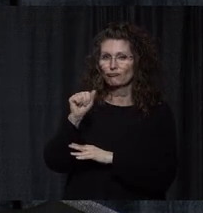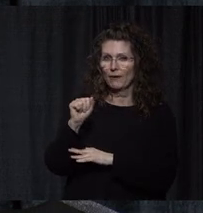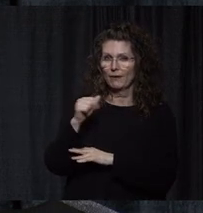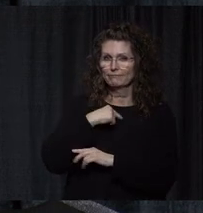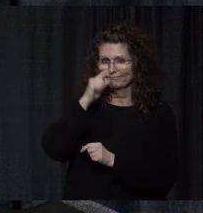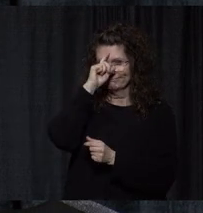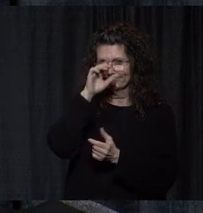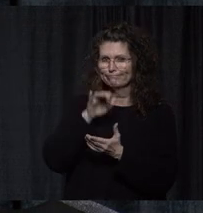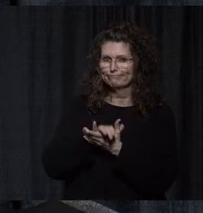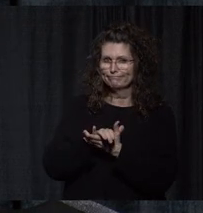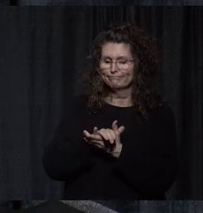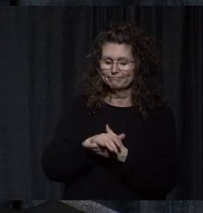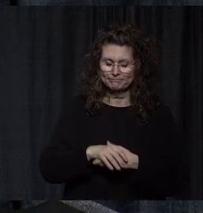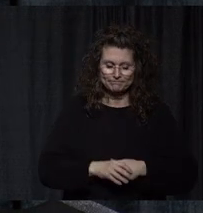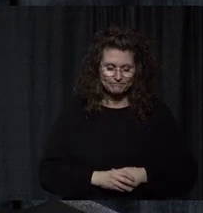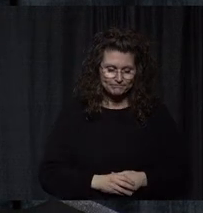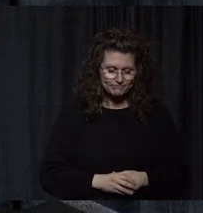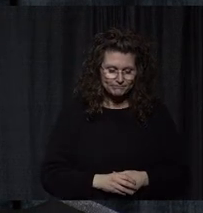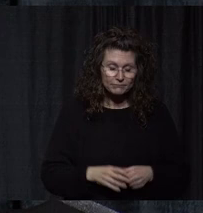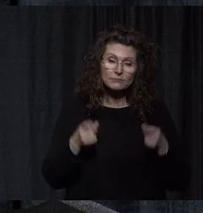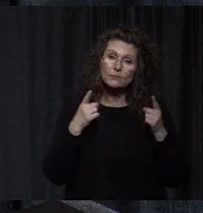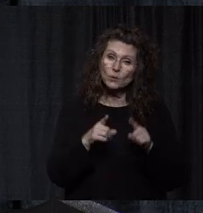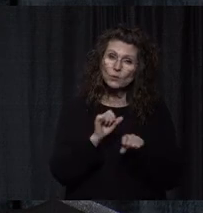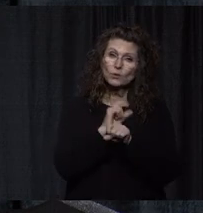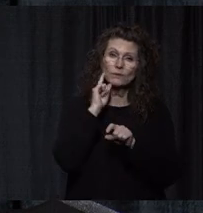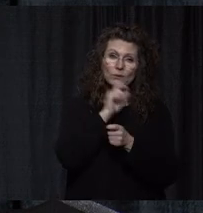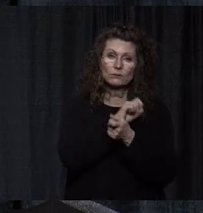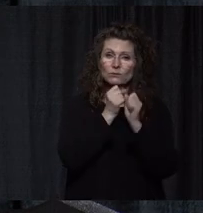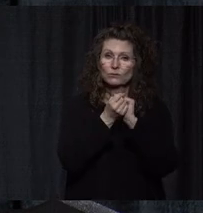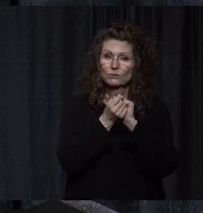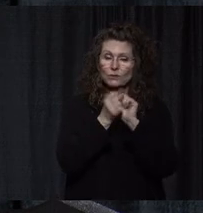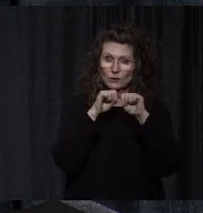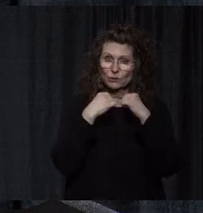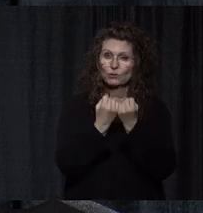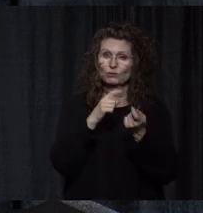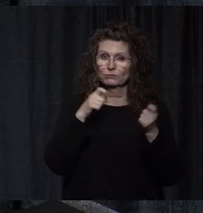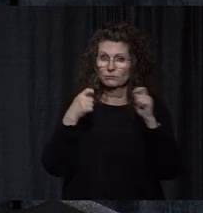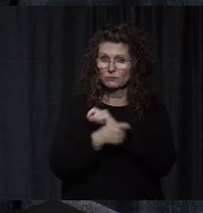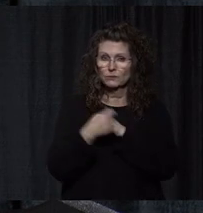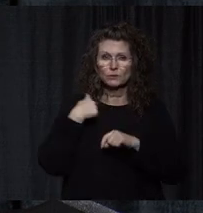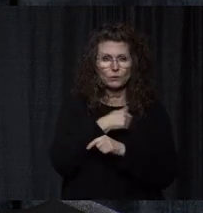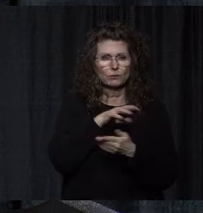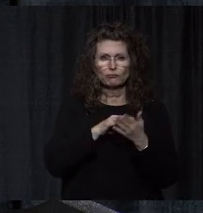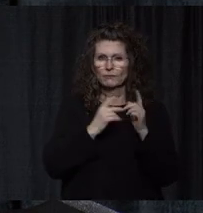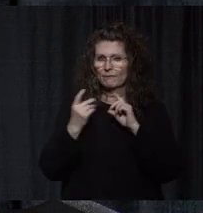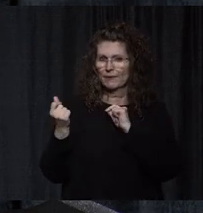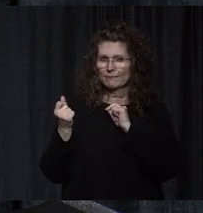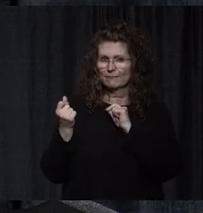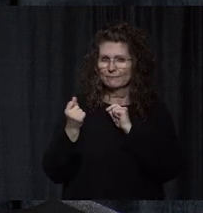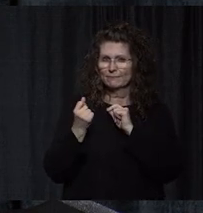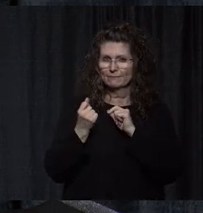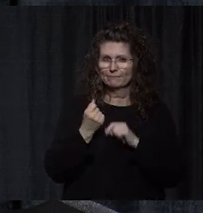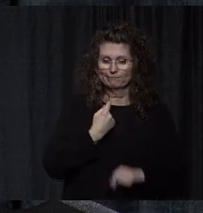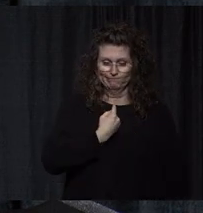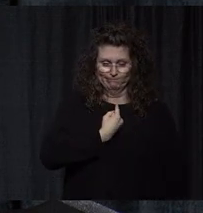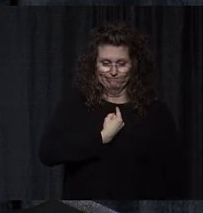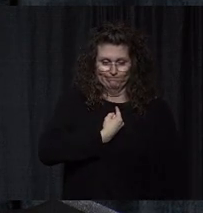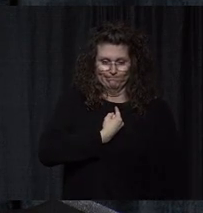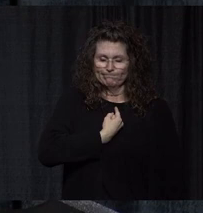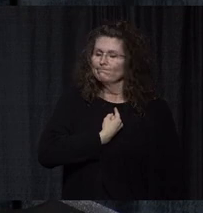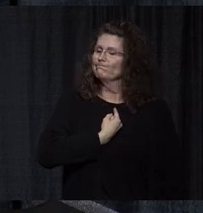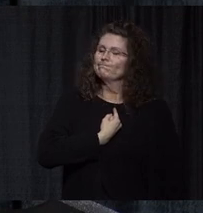we're working for social change, we learn pretty quickly that none of us can do it alone. No